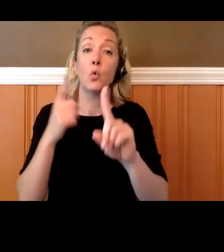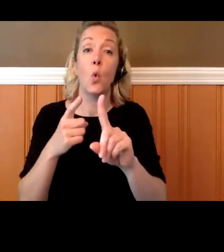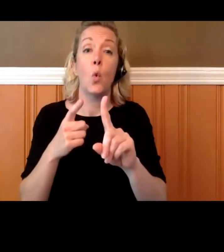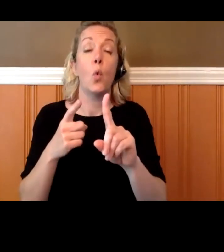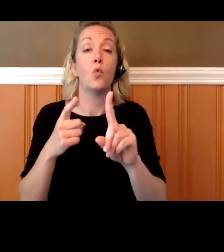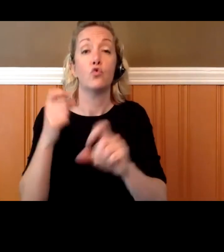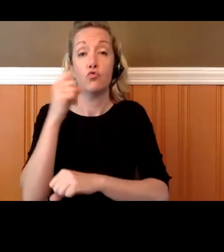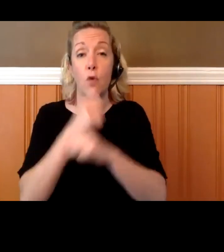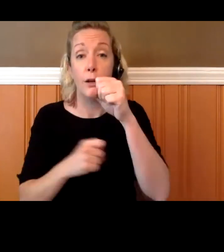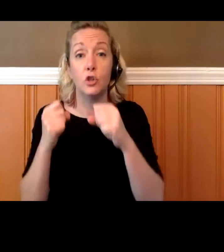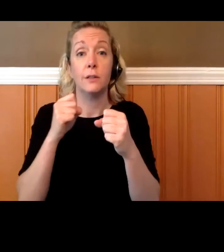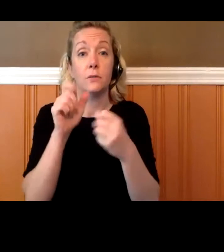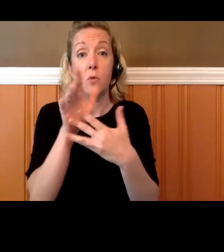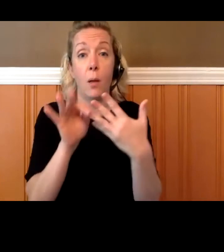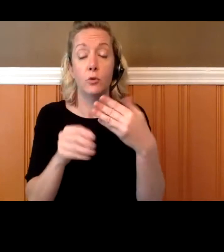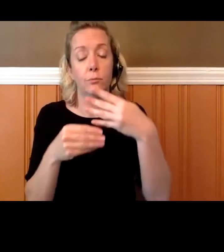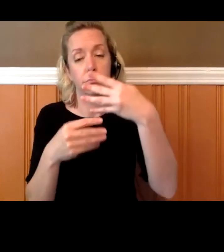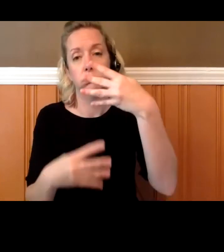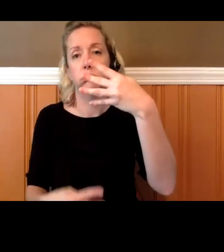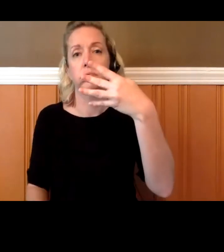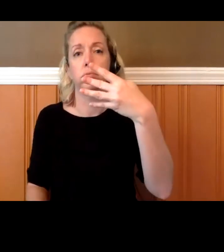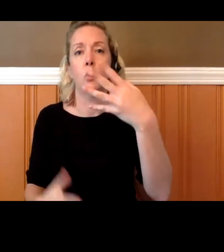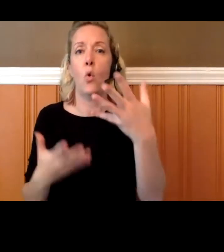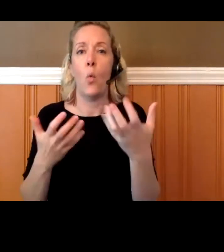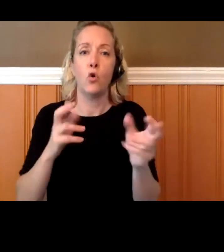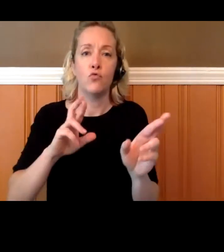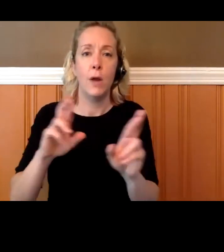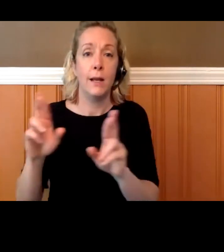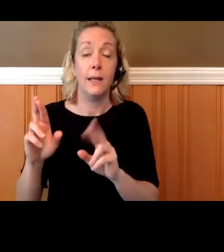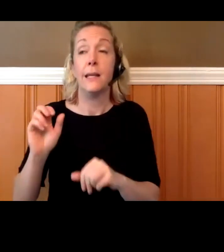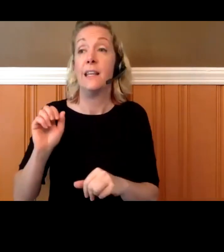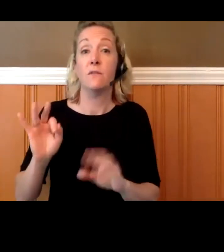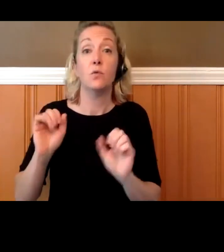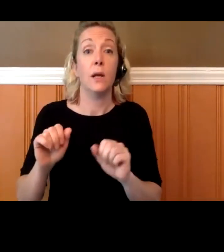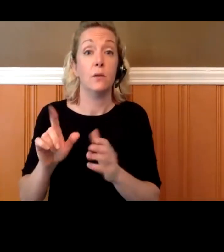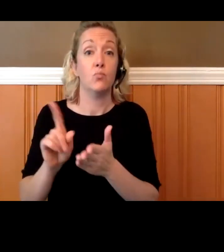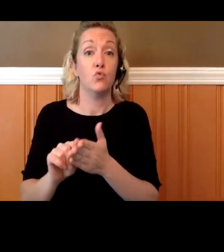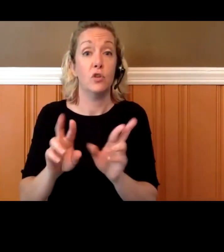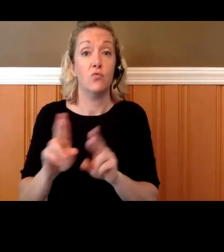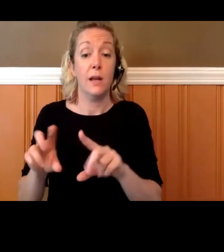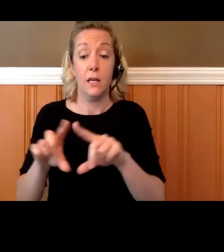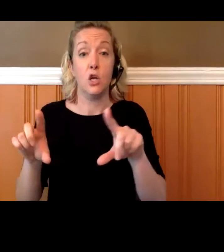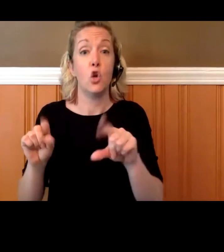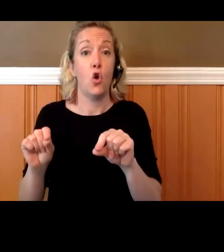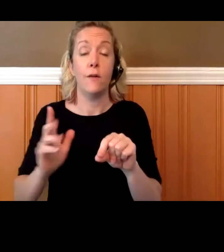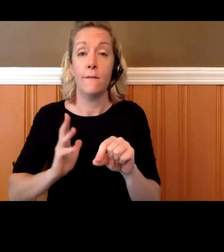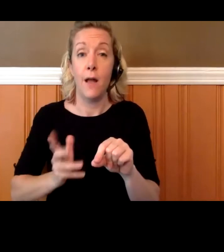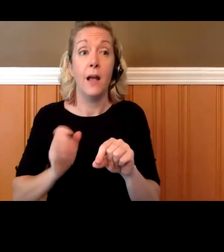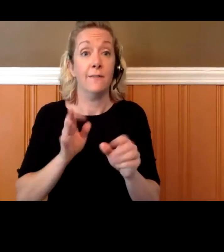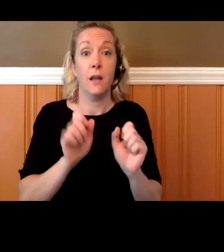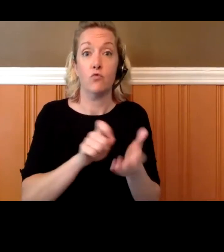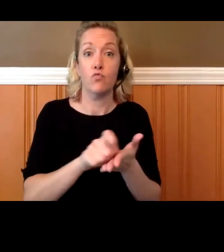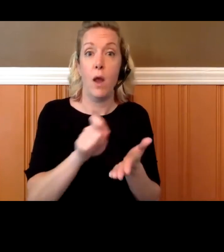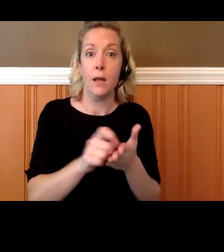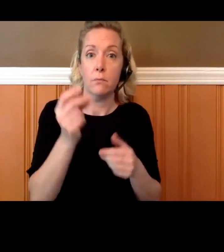strategies you have for communicating, the better. And if you can create cards and letters and notes on the spot, that really works.